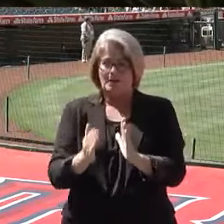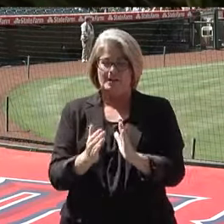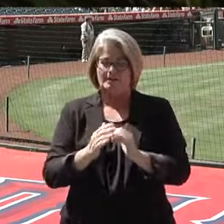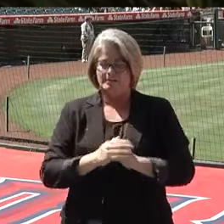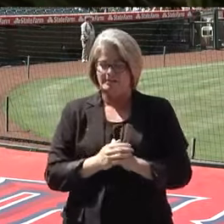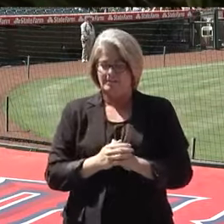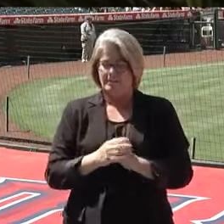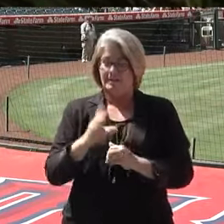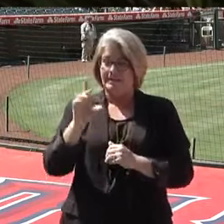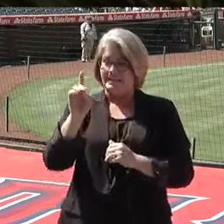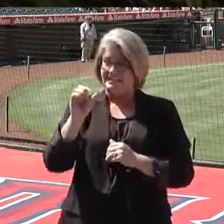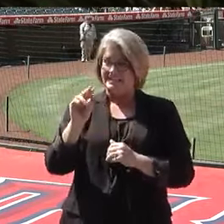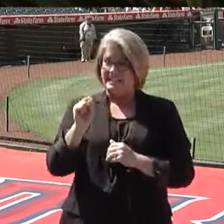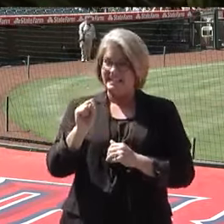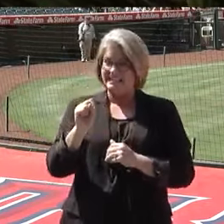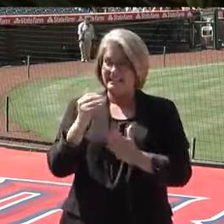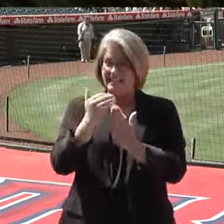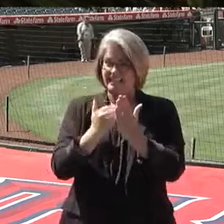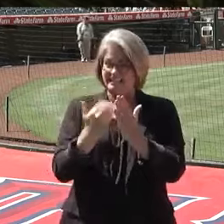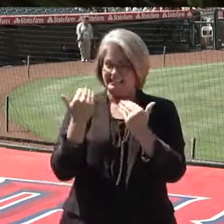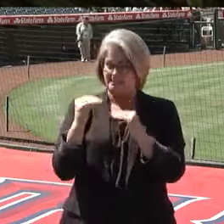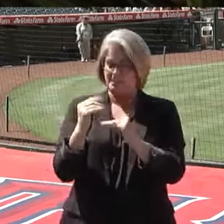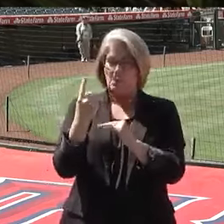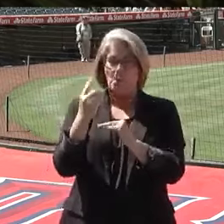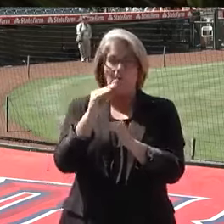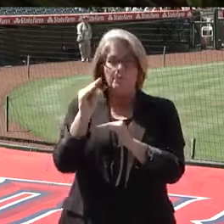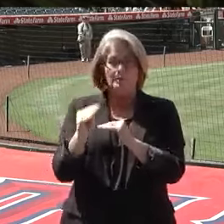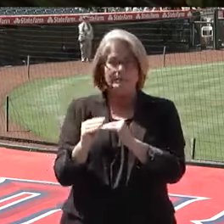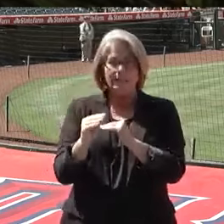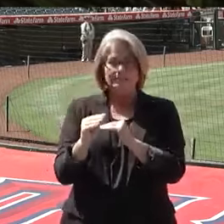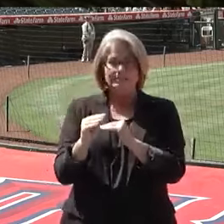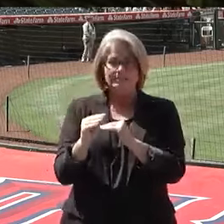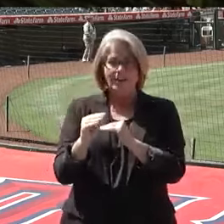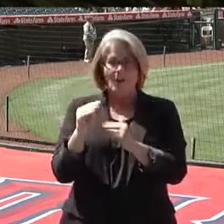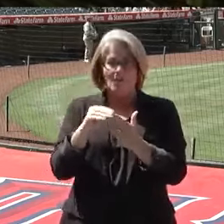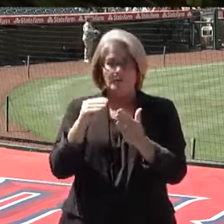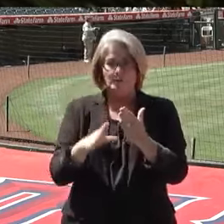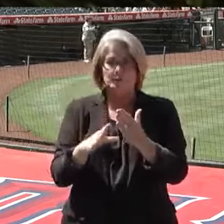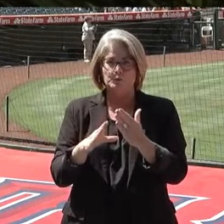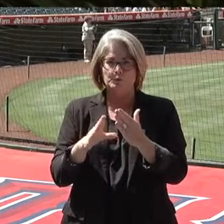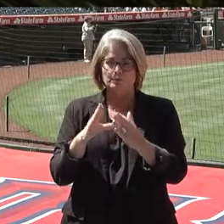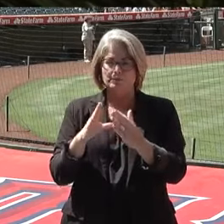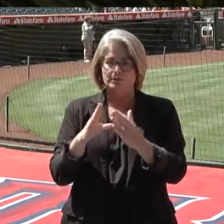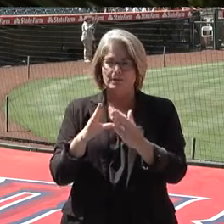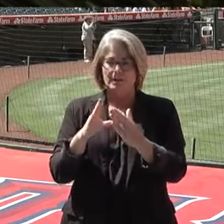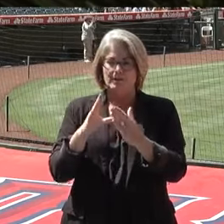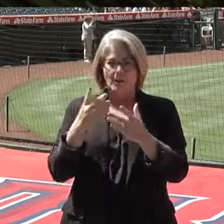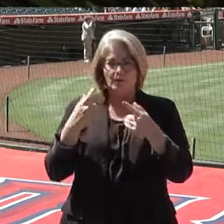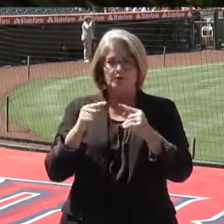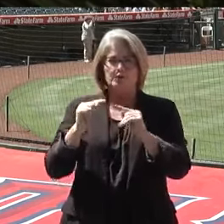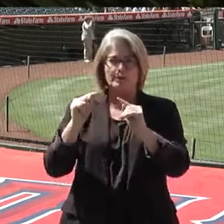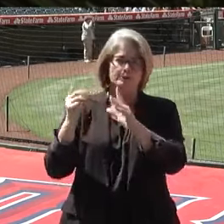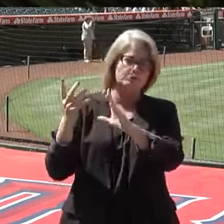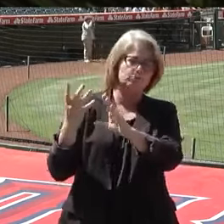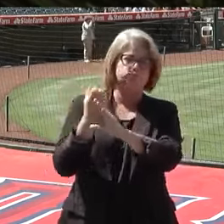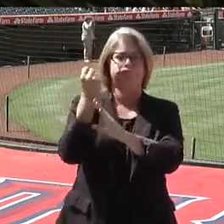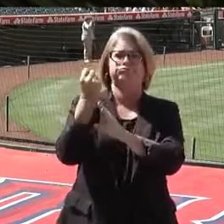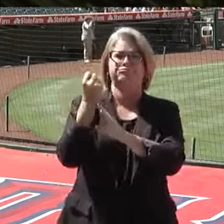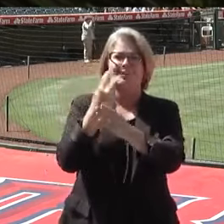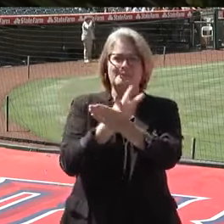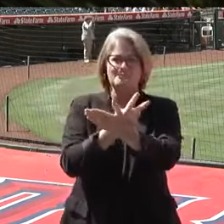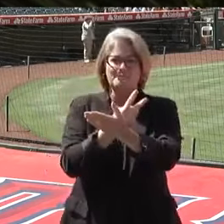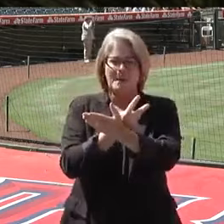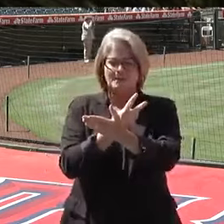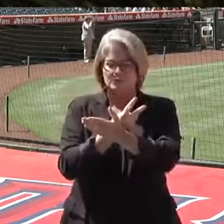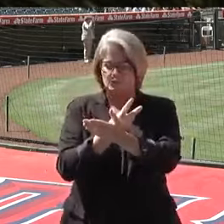List is limited to only 1% of the students pursuing a master's degree. A nominee must show evidence of truly distinguished academic achievement in their